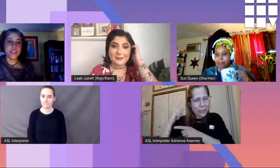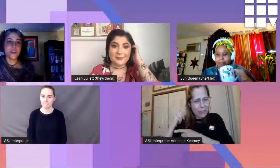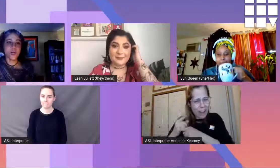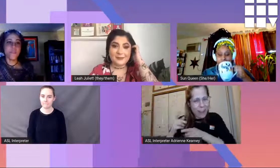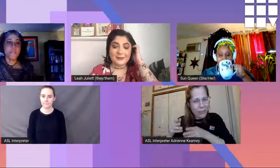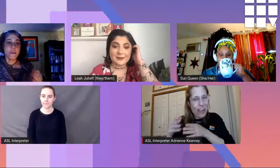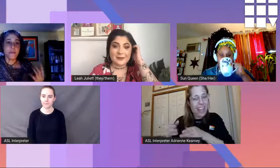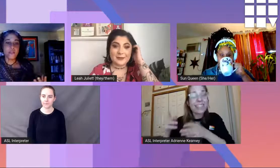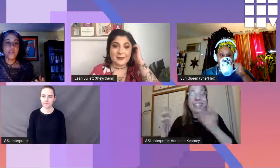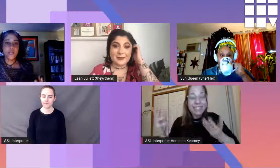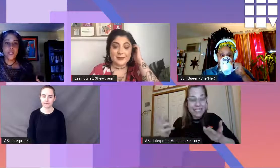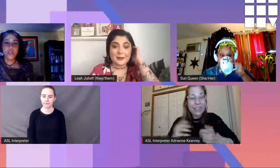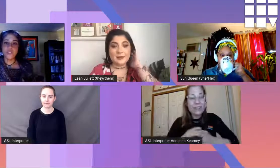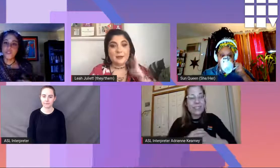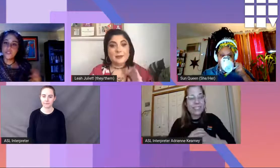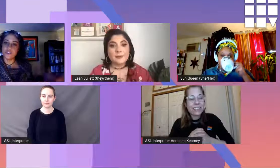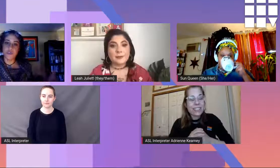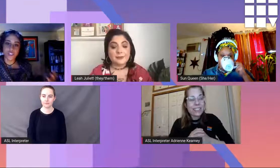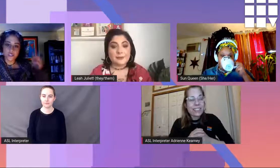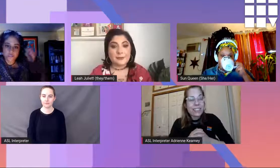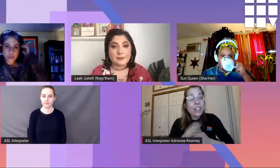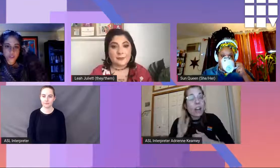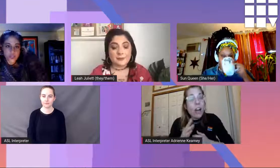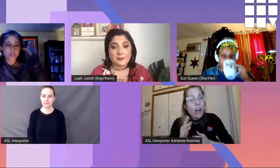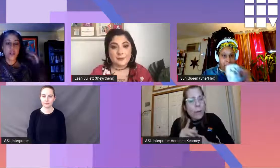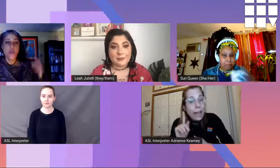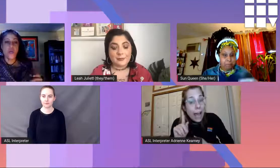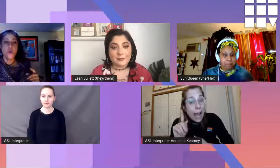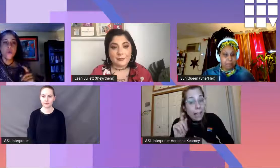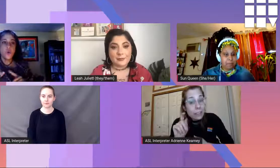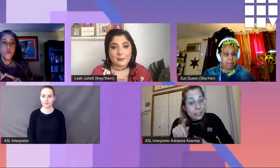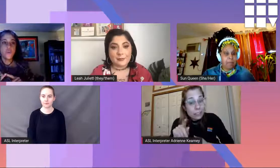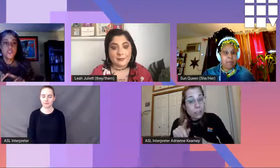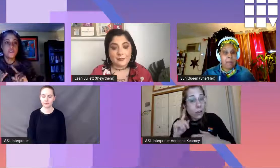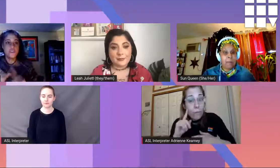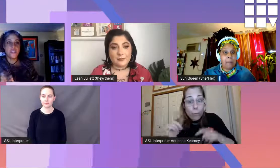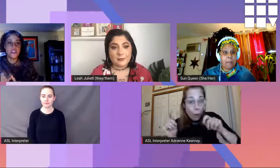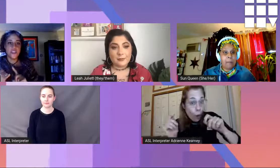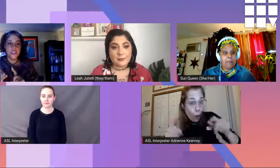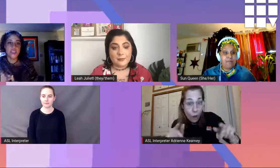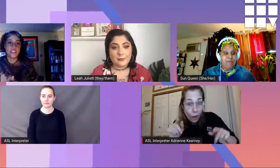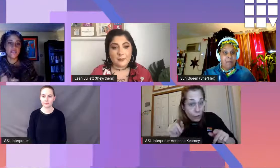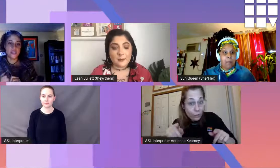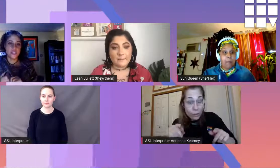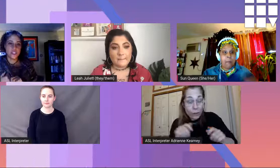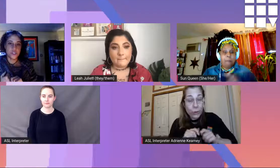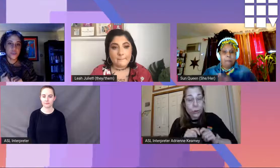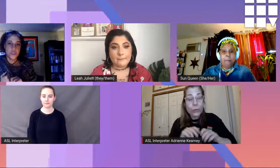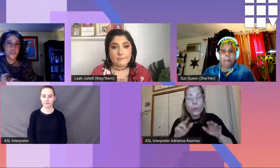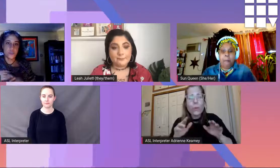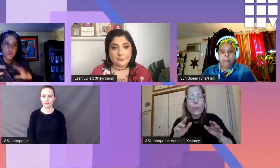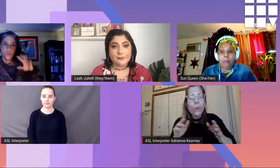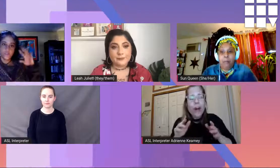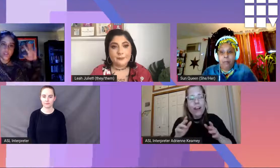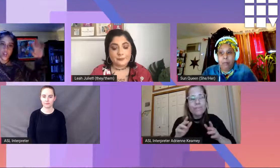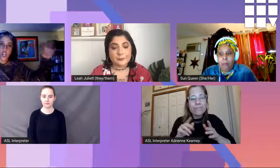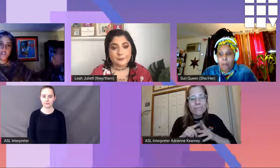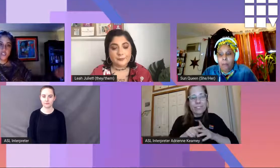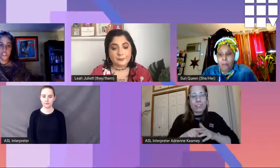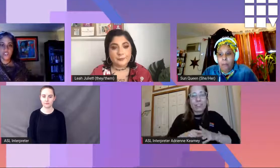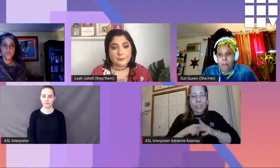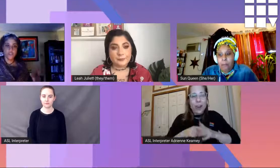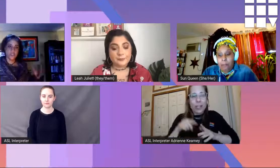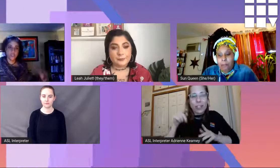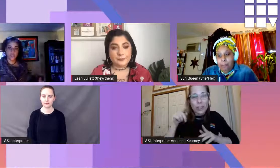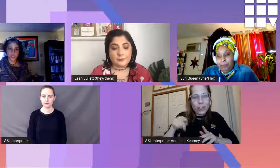what got us there. But I do want to ask you, and this is a question for everyone here. What was the thing that activated you? So we've got